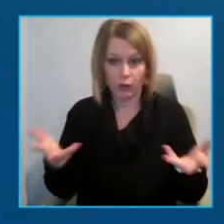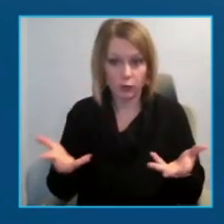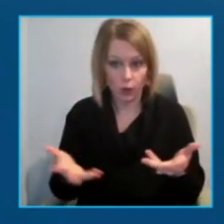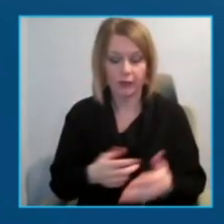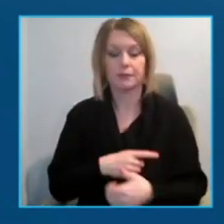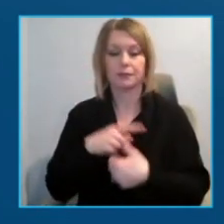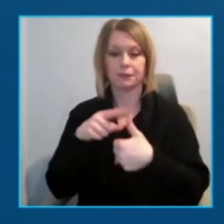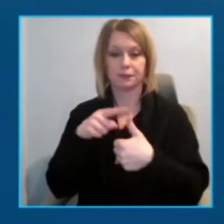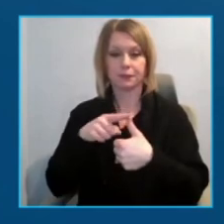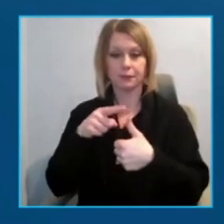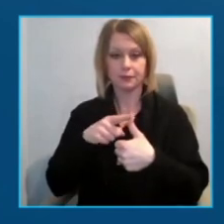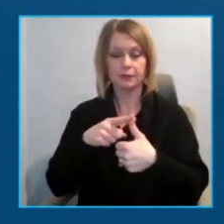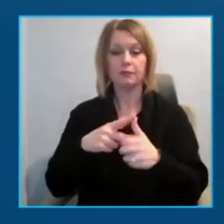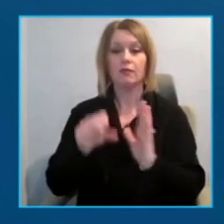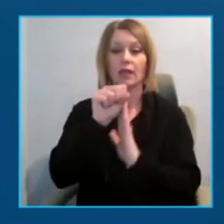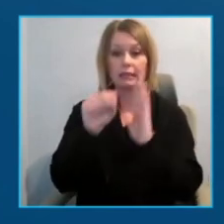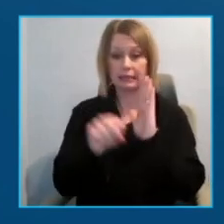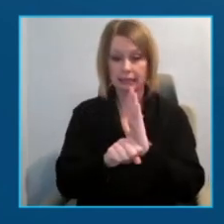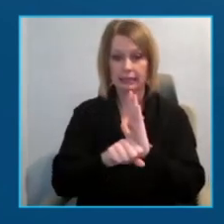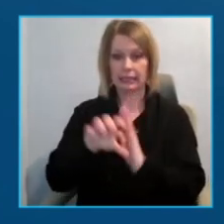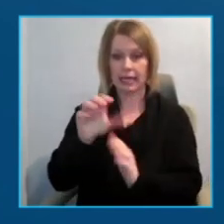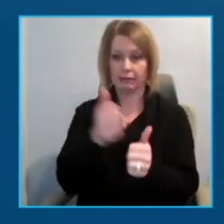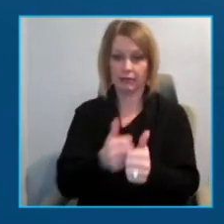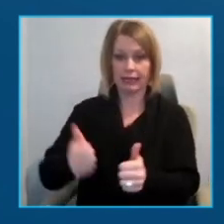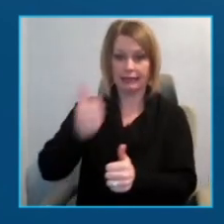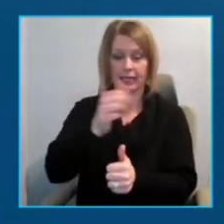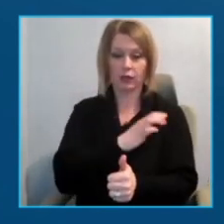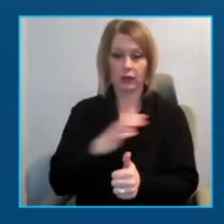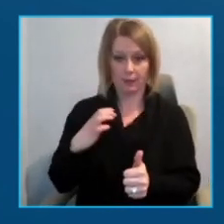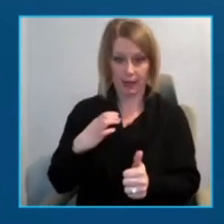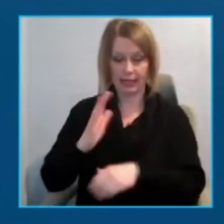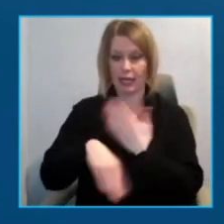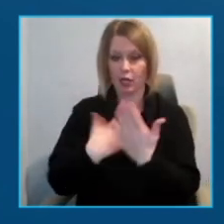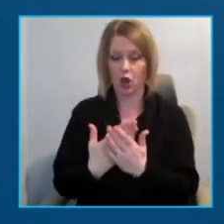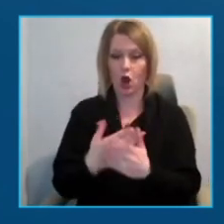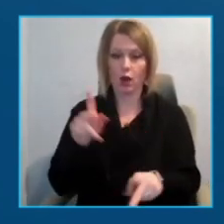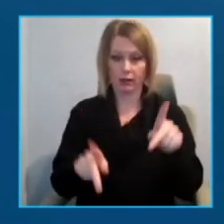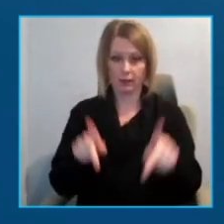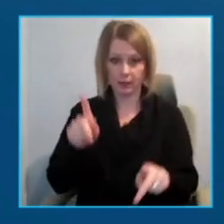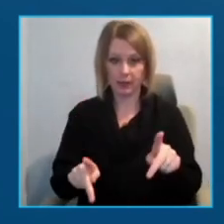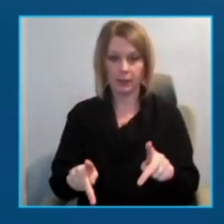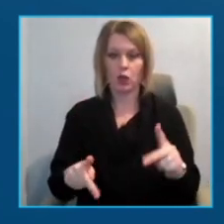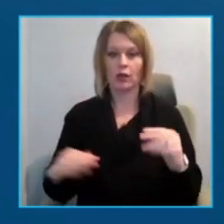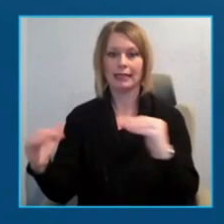ensuring that the state executive committee and all state party bodies are equally divided,